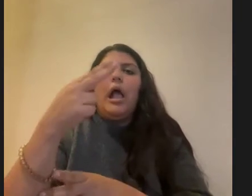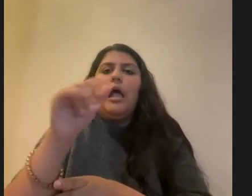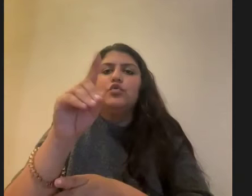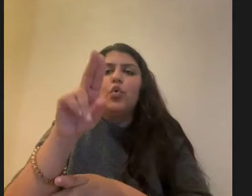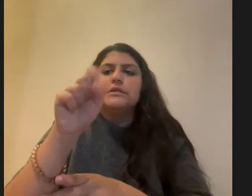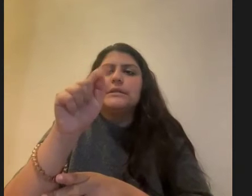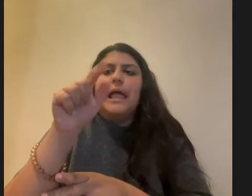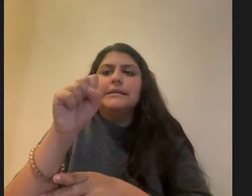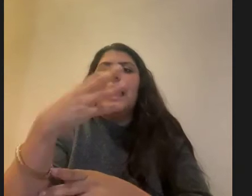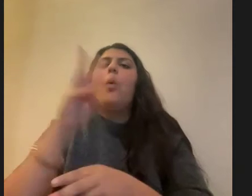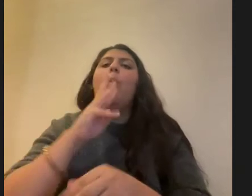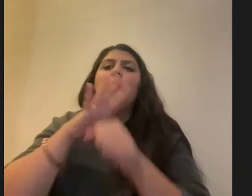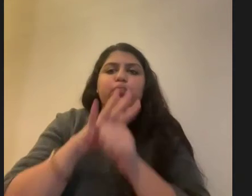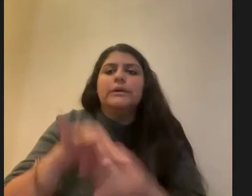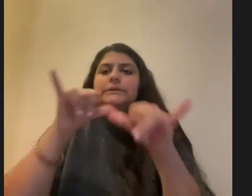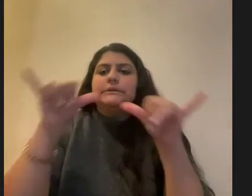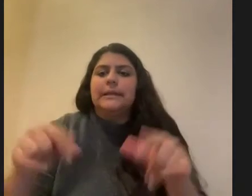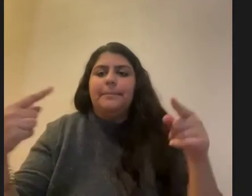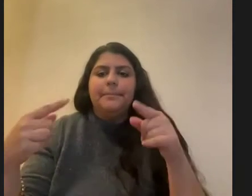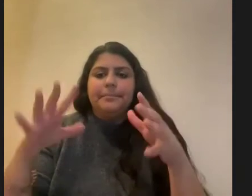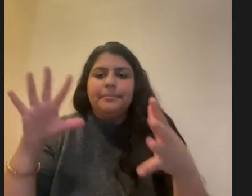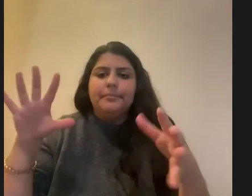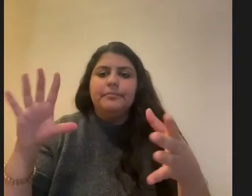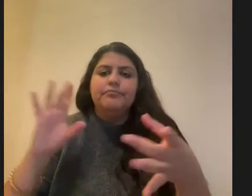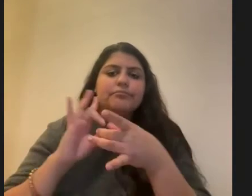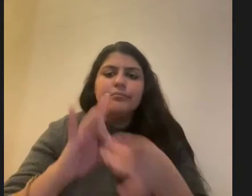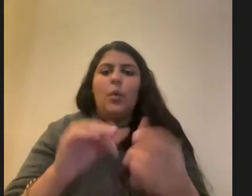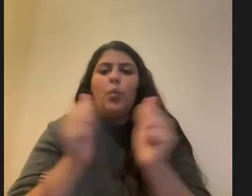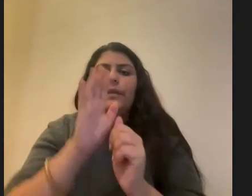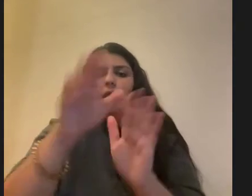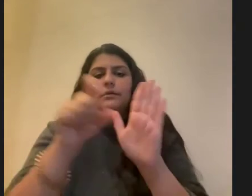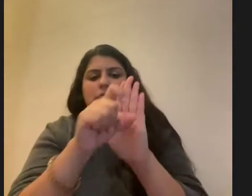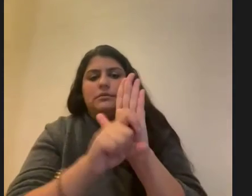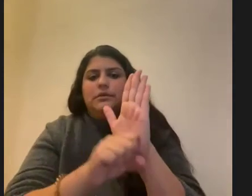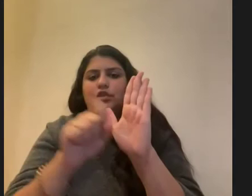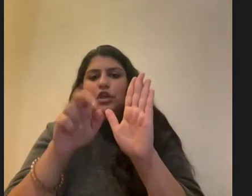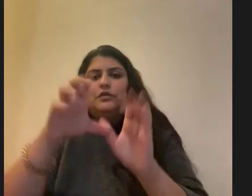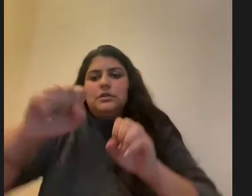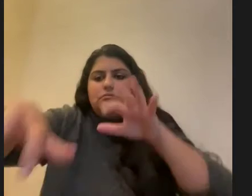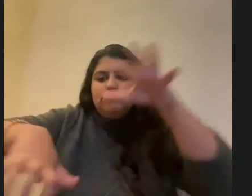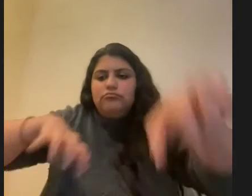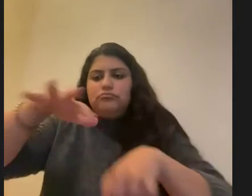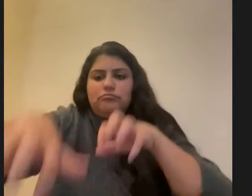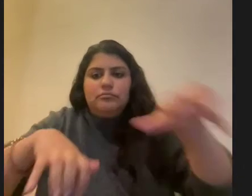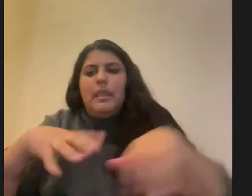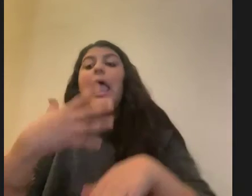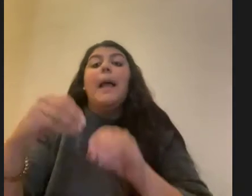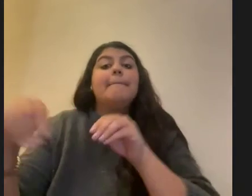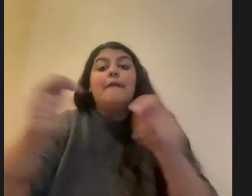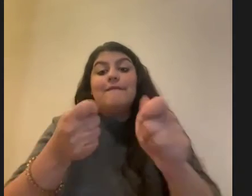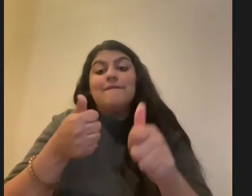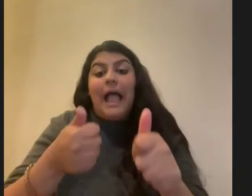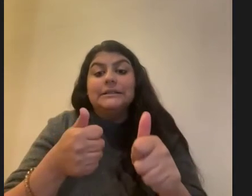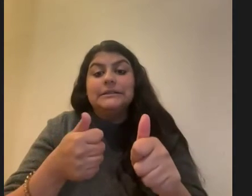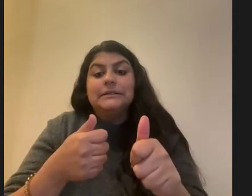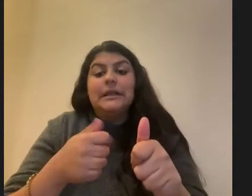pressure system in combination with their suckers actually gripping the terrain. And they move so fast, that's actually going to be when they